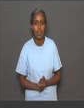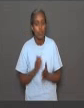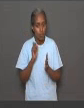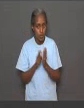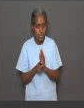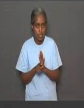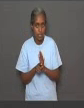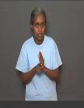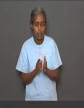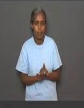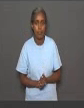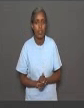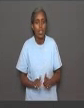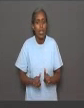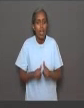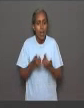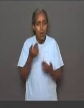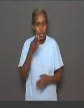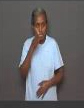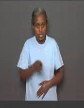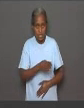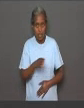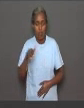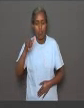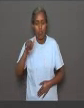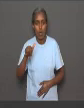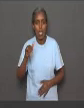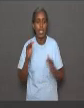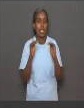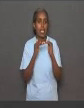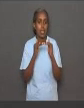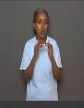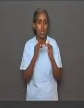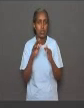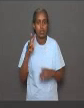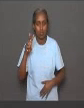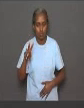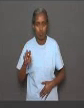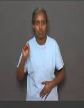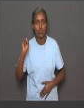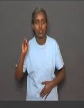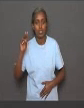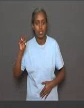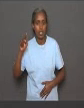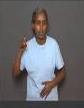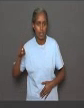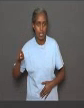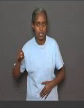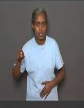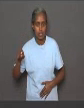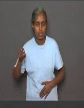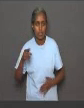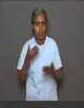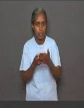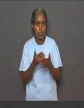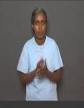instance, how will the graph of y equals 2 sine x appear?